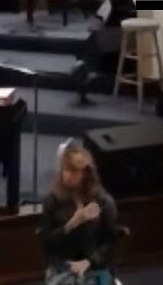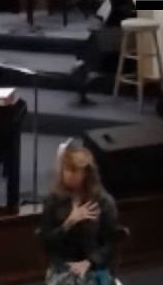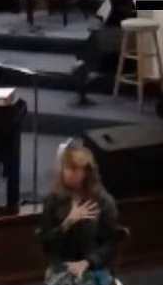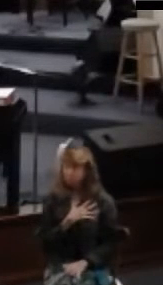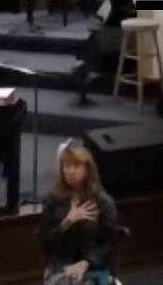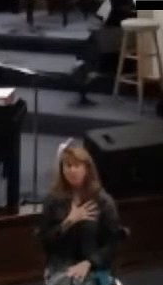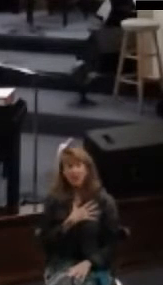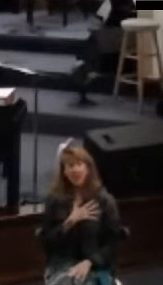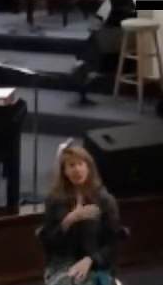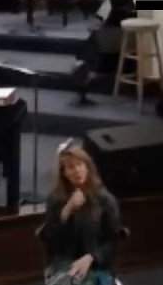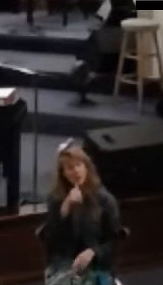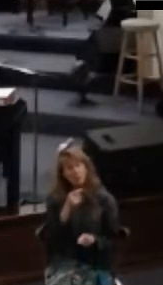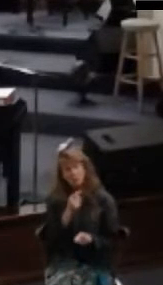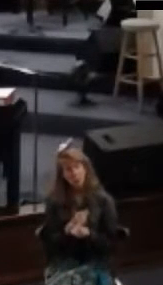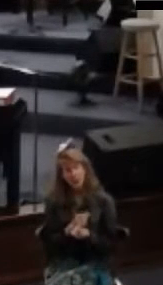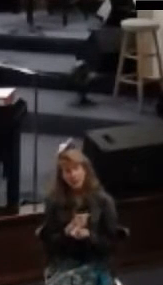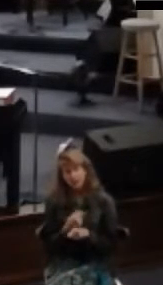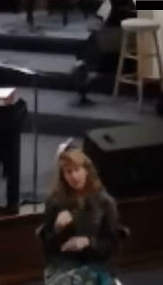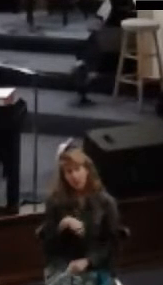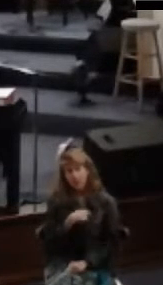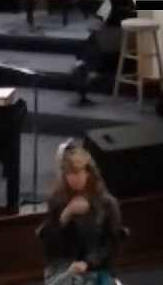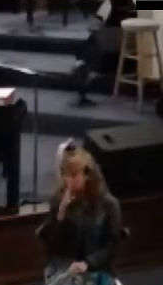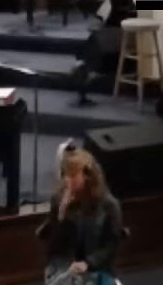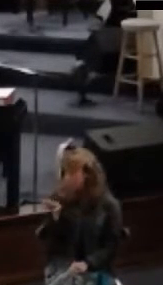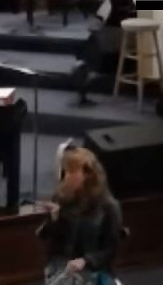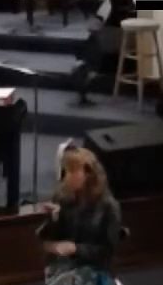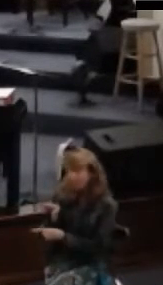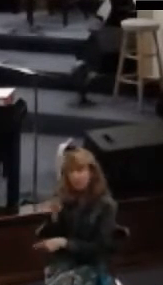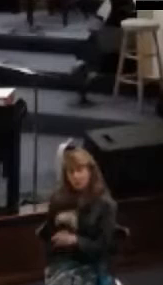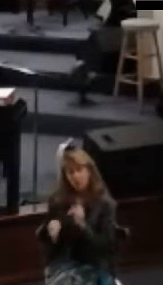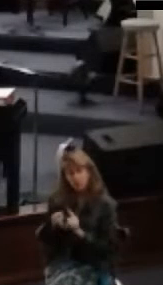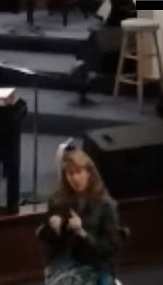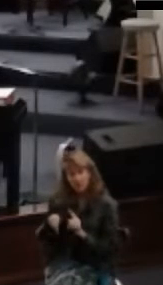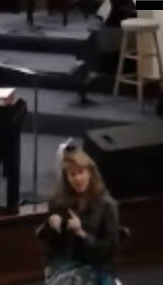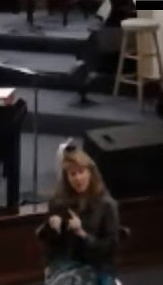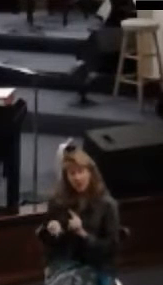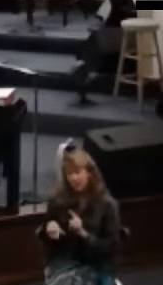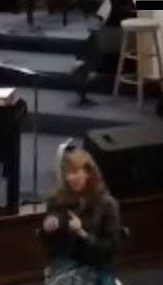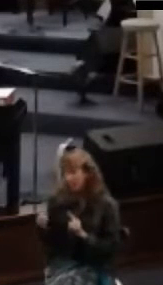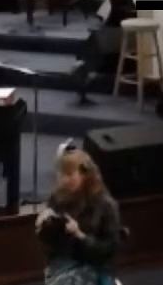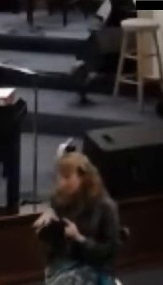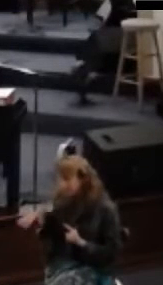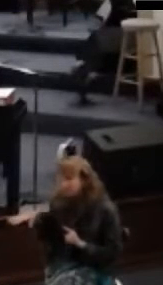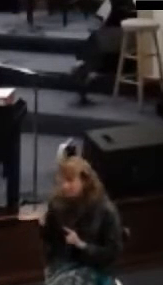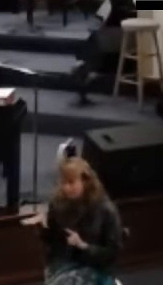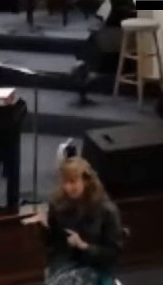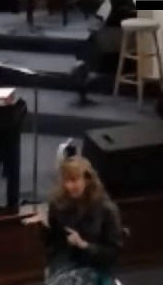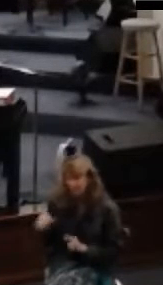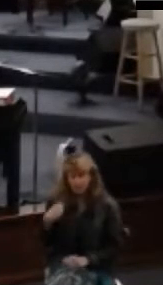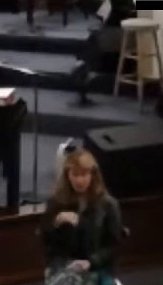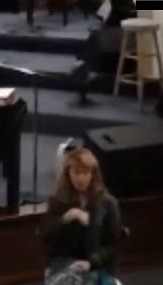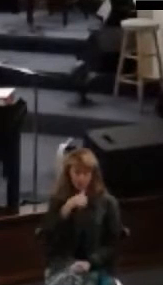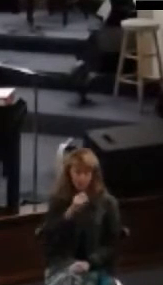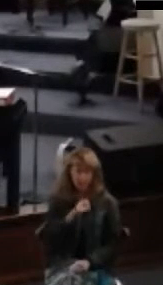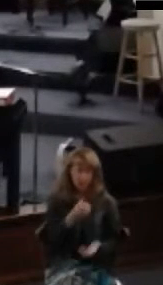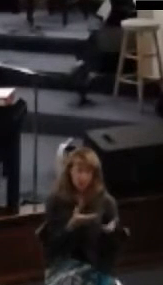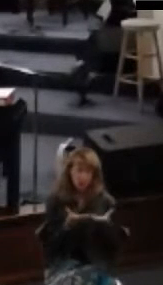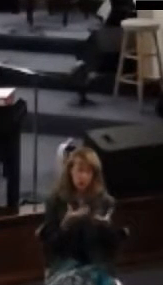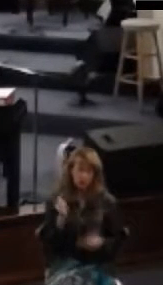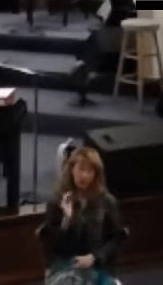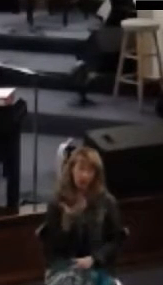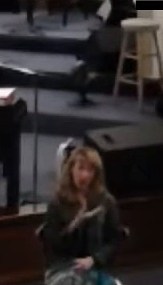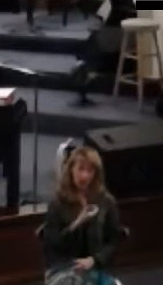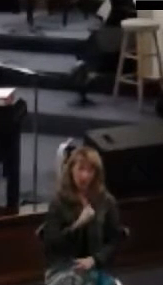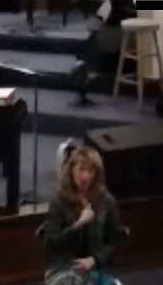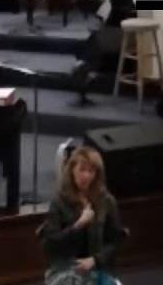it wouldn't be right for us to neglect the ministry of the Word of God in order to wait on tables. Brothers and sisters, choose